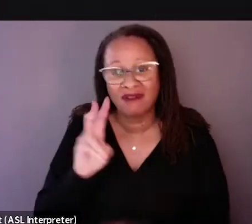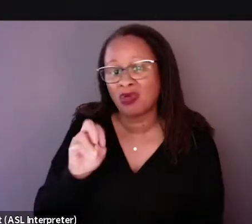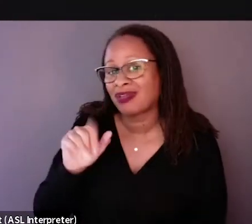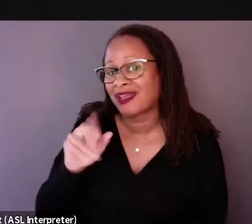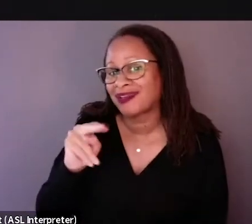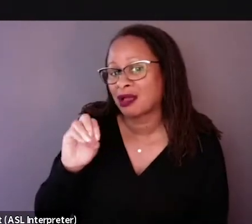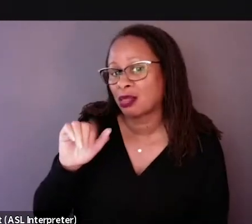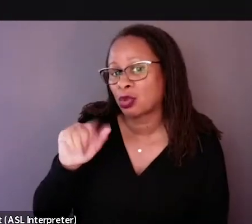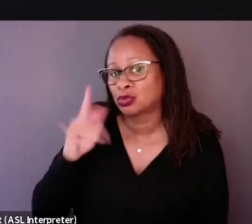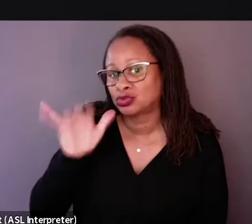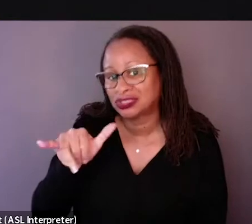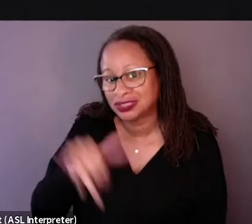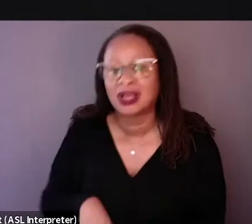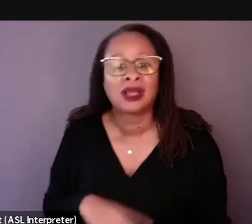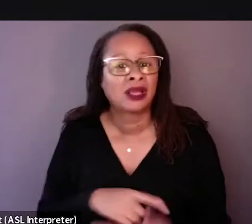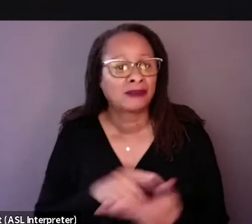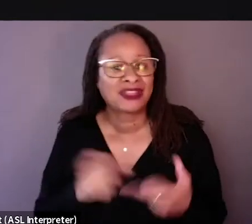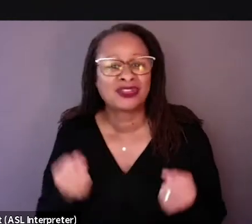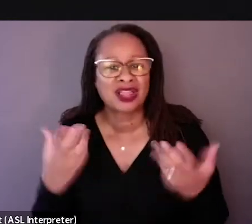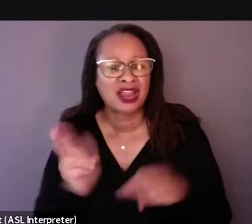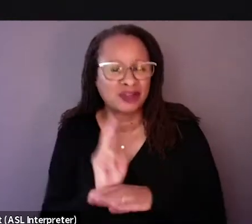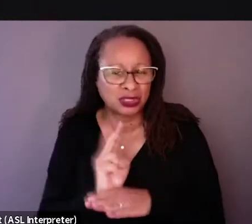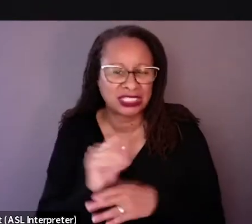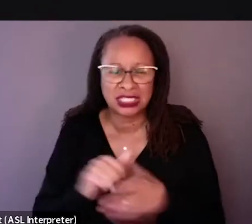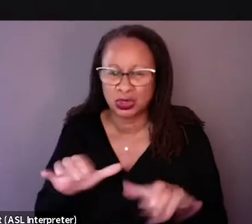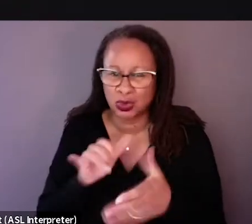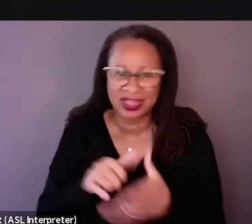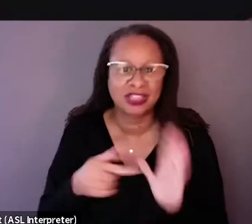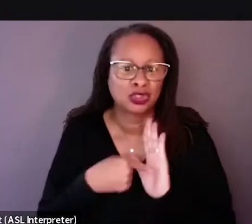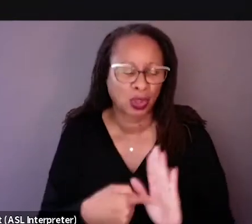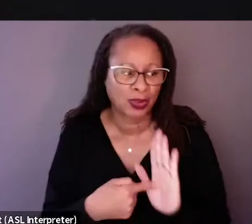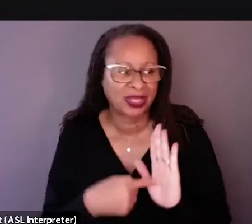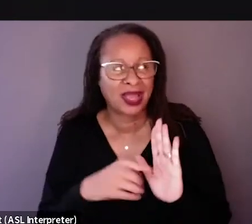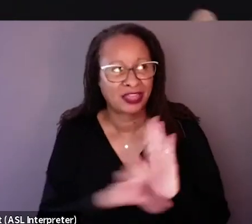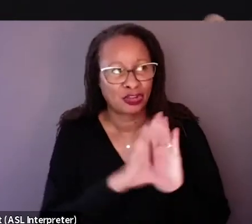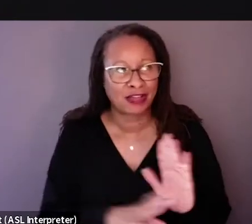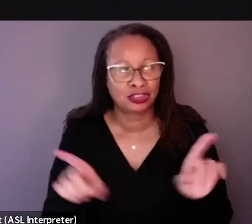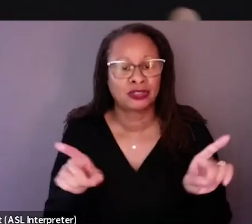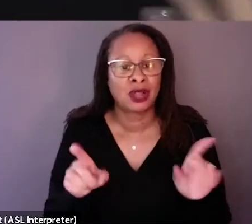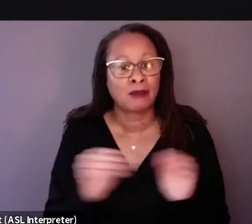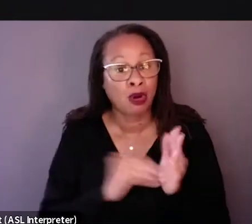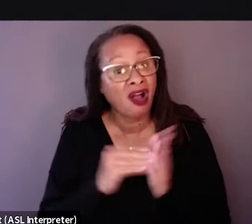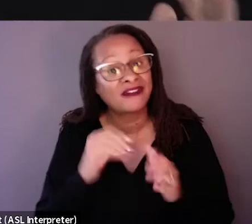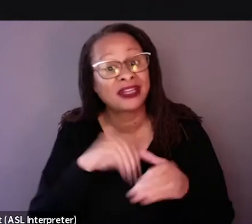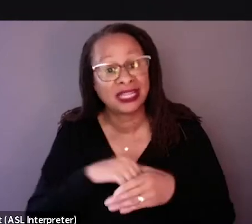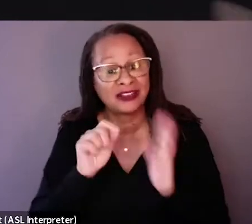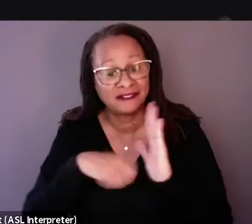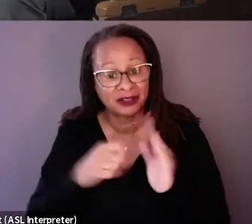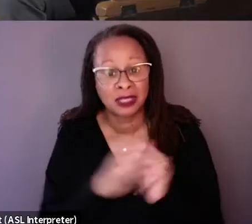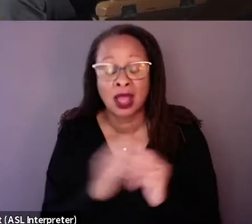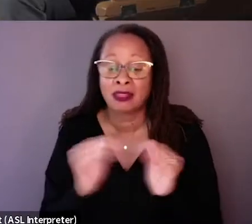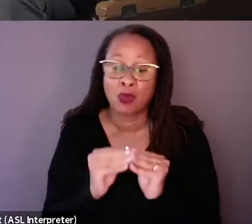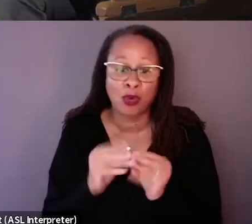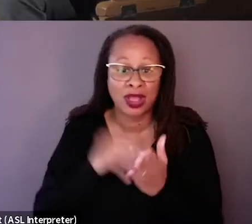earth. So there's a lot of utility in doing that. And it was really interesting. The more people we talked to, the more we learned about them, the